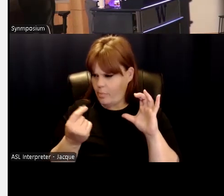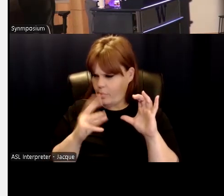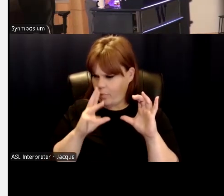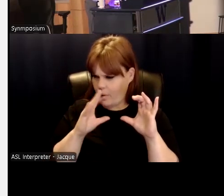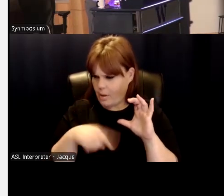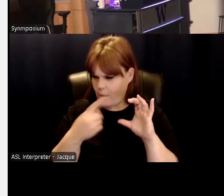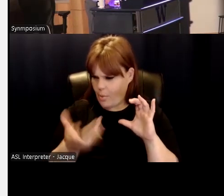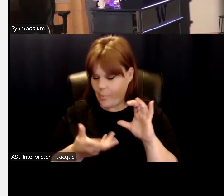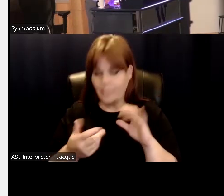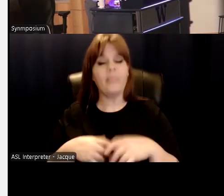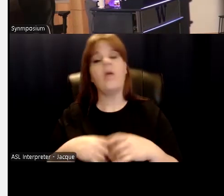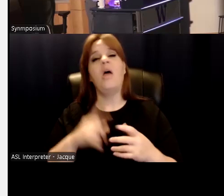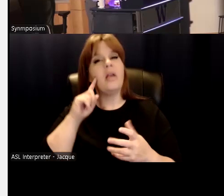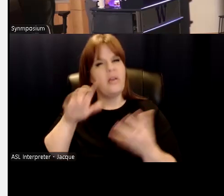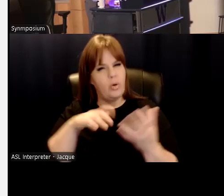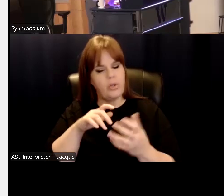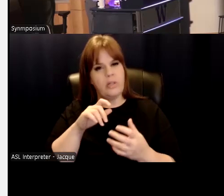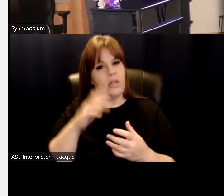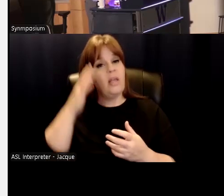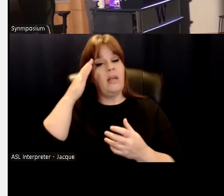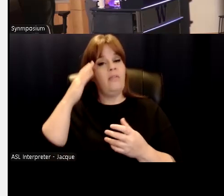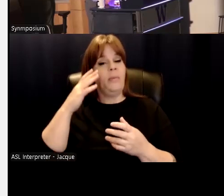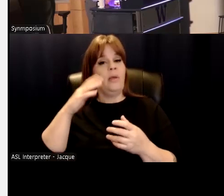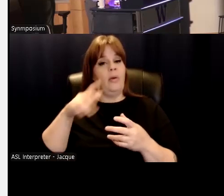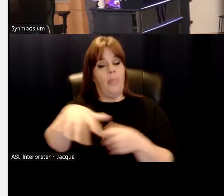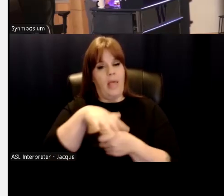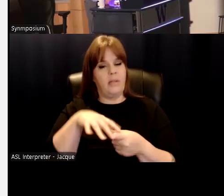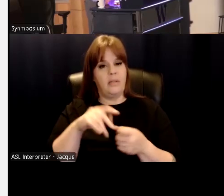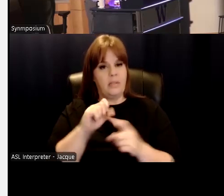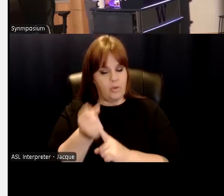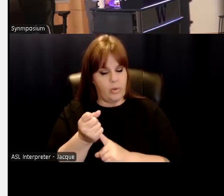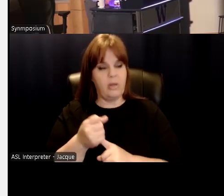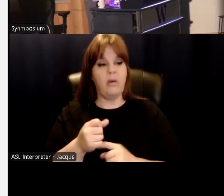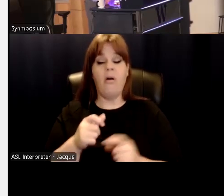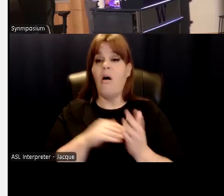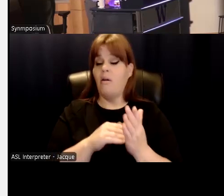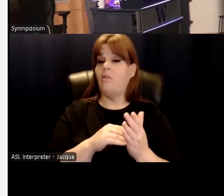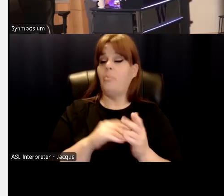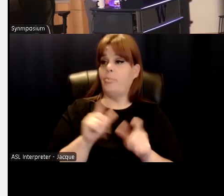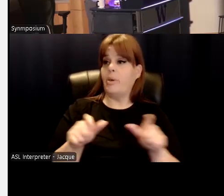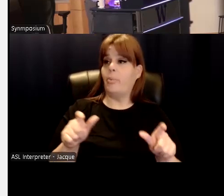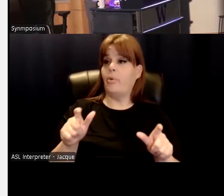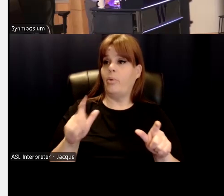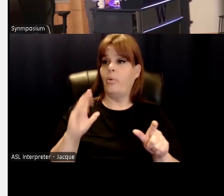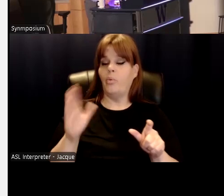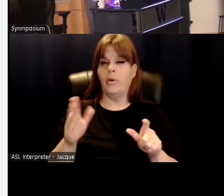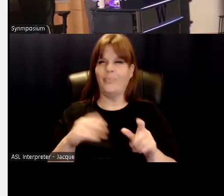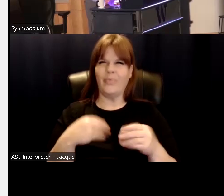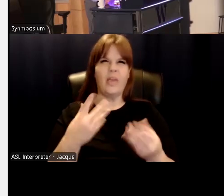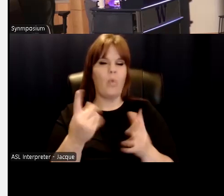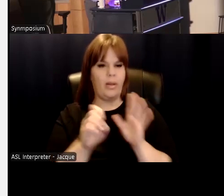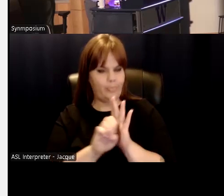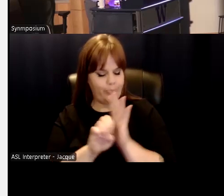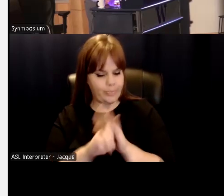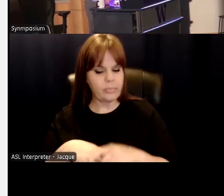Confusions in unfamiliar places and situations. So, like, people will, I can give an example, like a